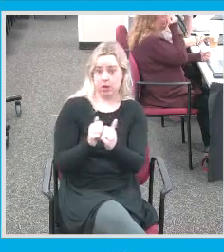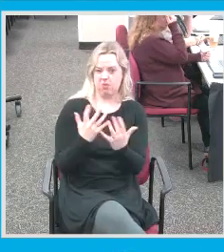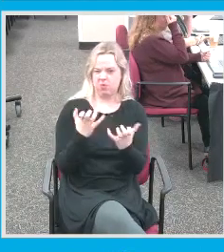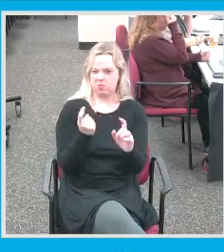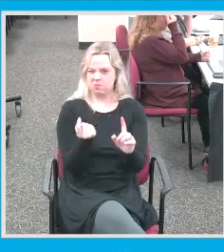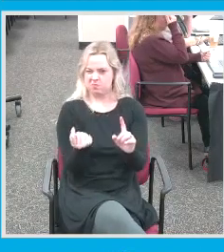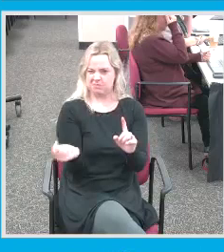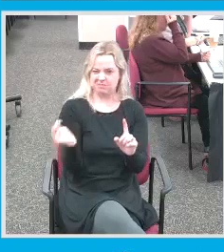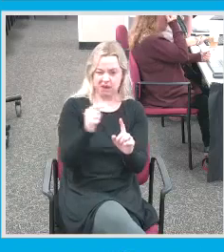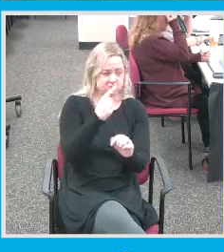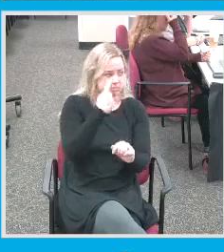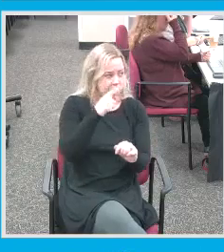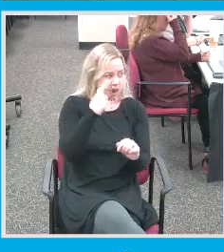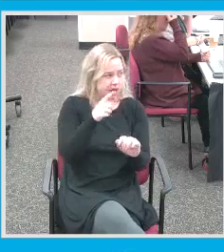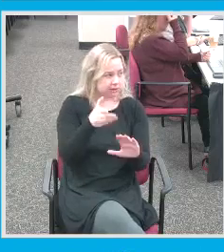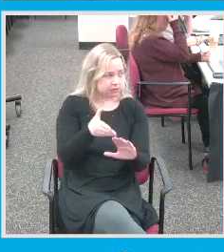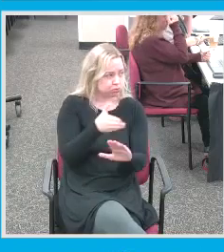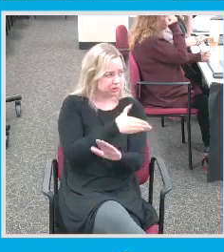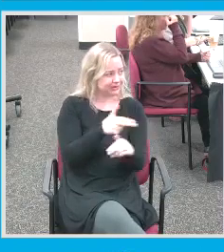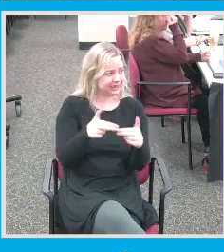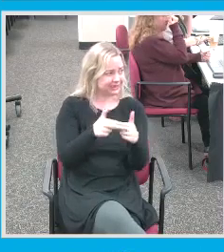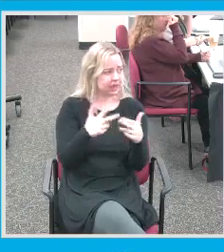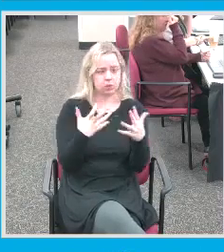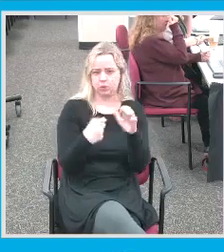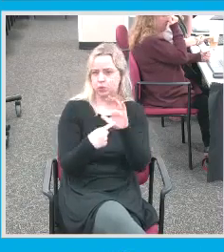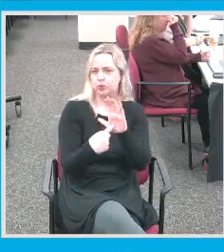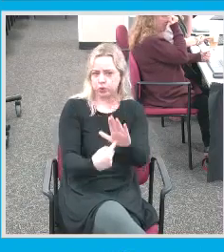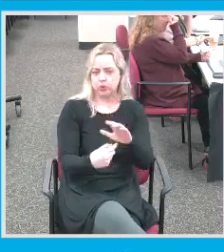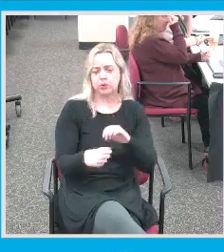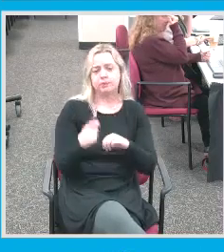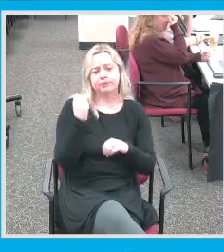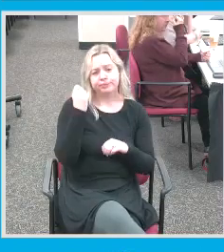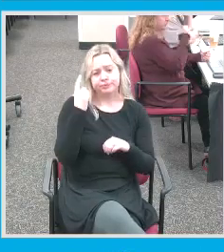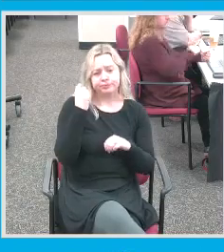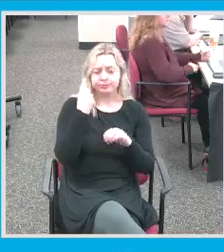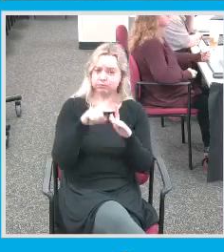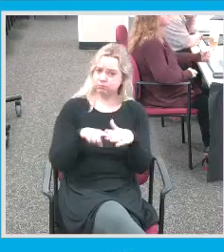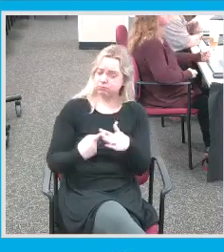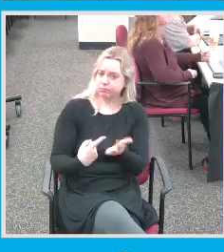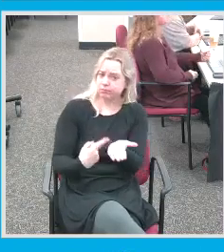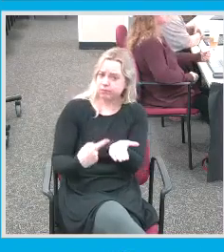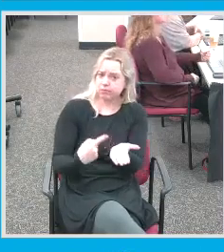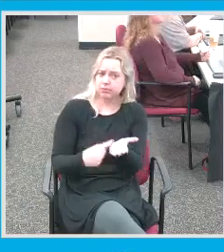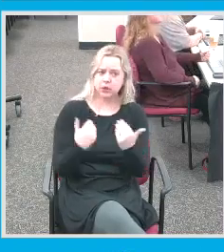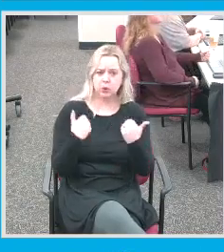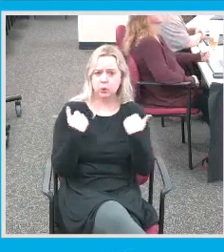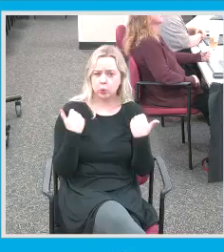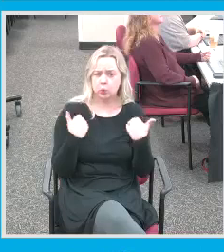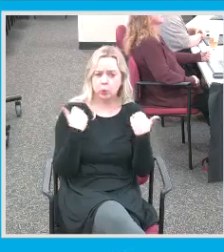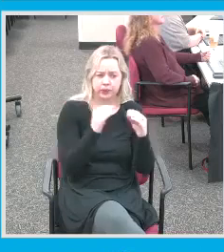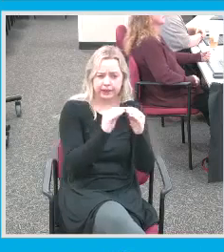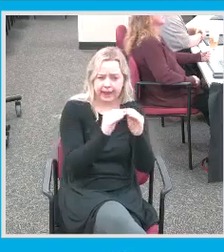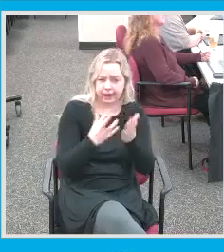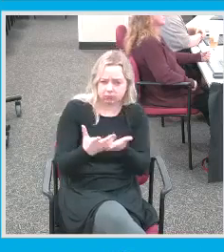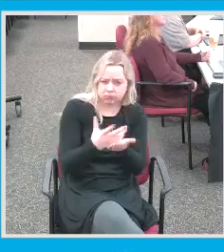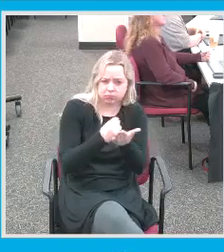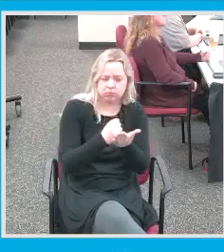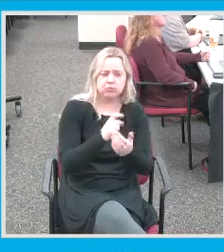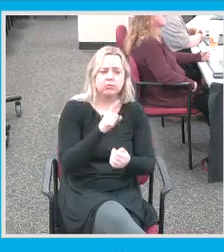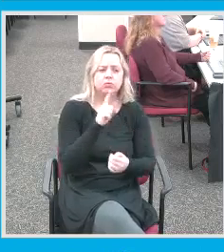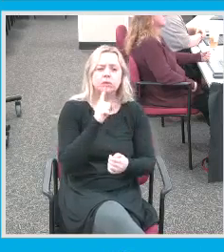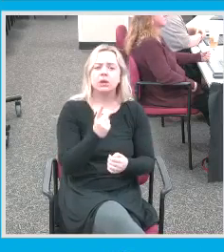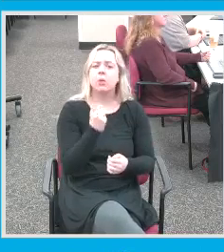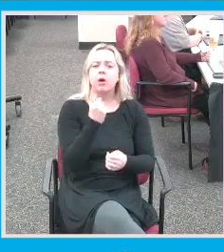back to the previous slide? Thank you. So as we begin to talk about youth data, one of the things that will really help set